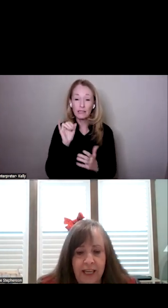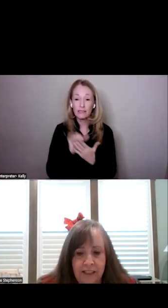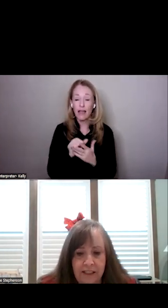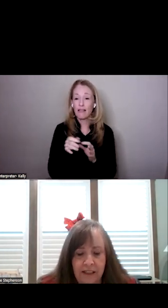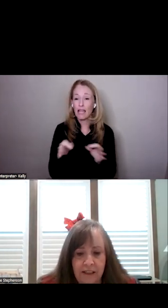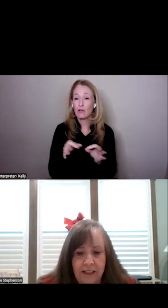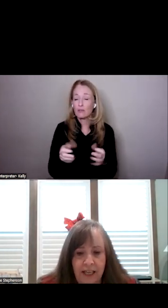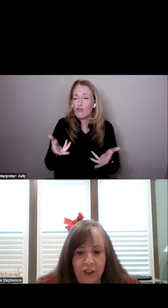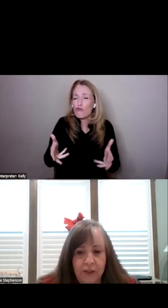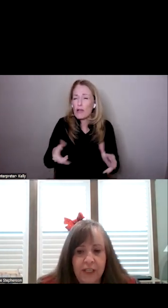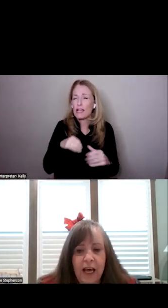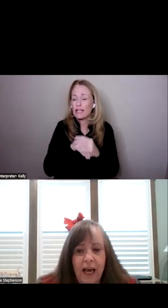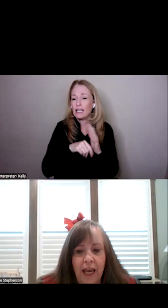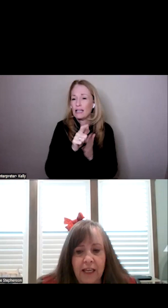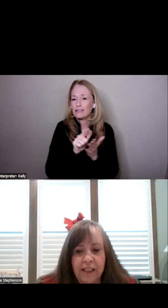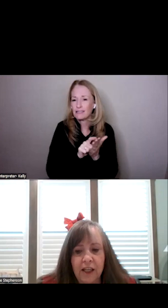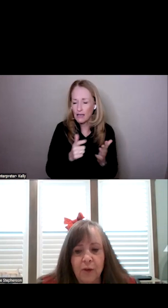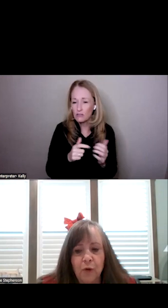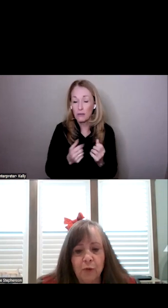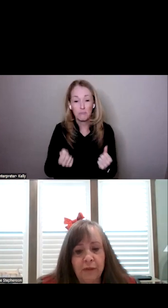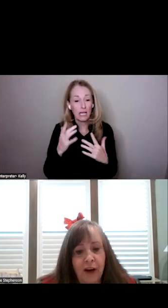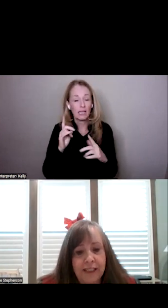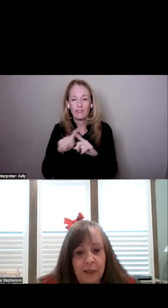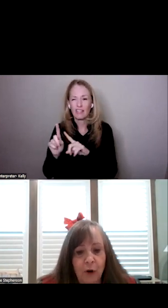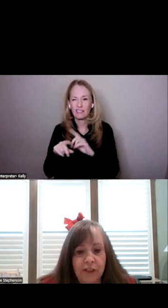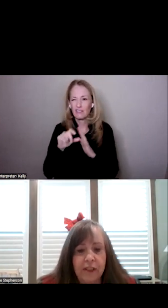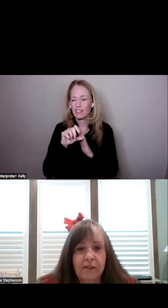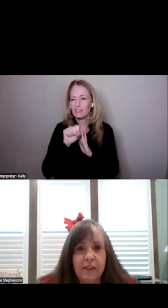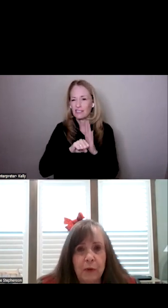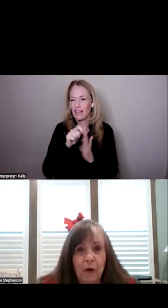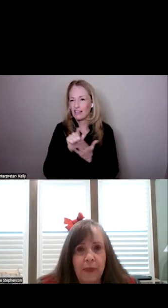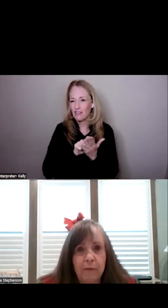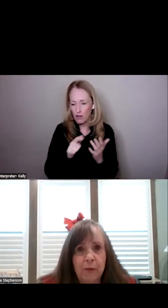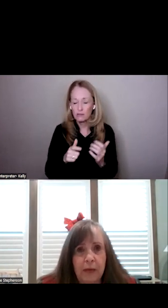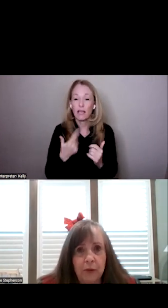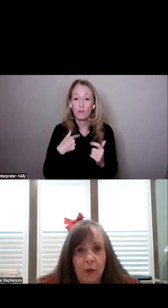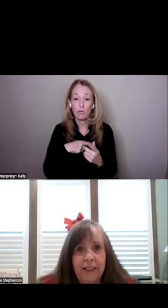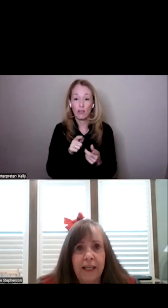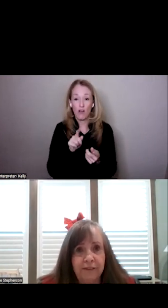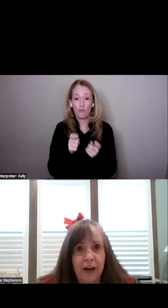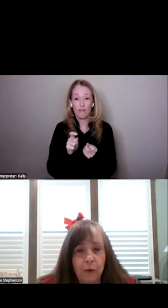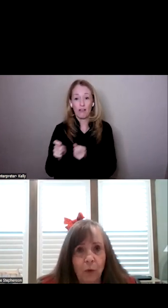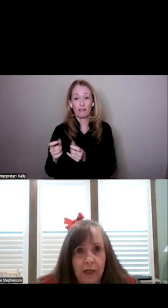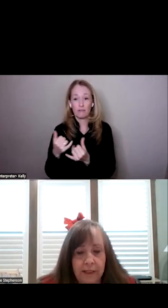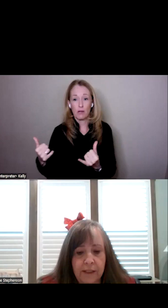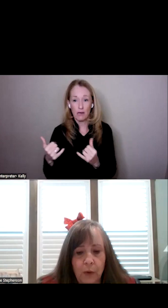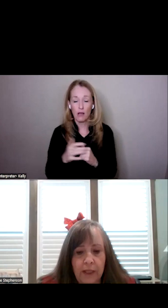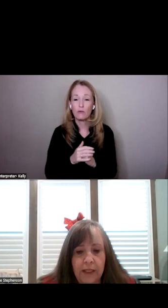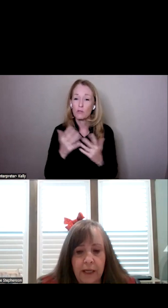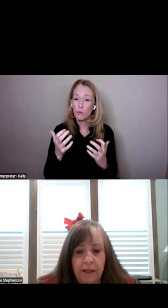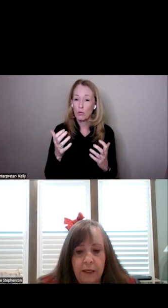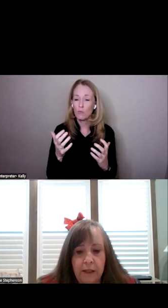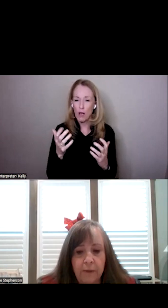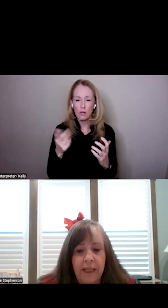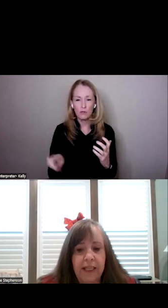of the states' statutes. And we're revising parts of it. So we want them to be able to identify what it is